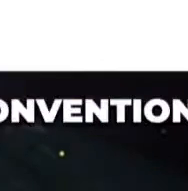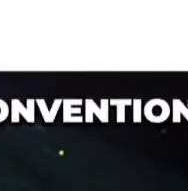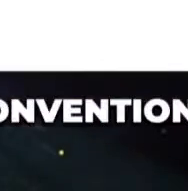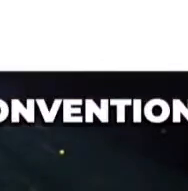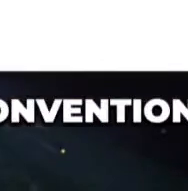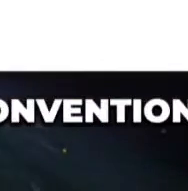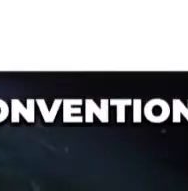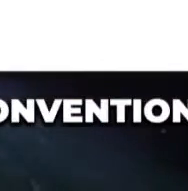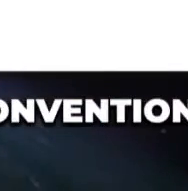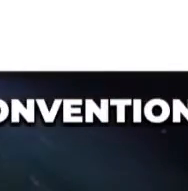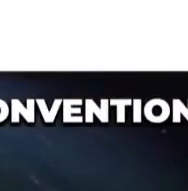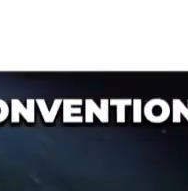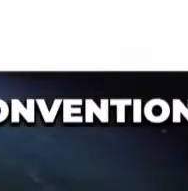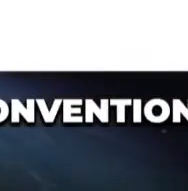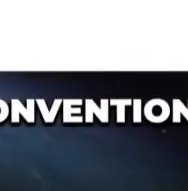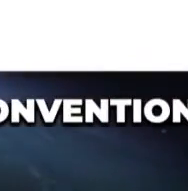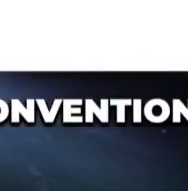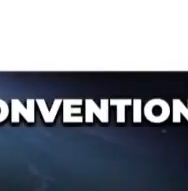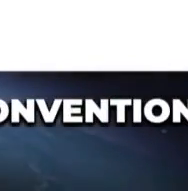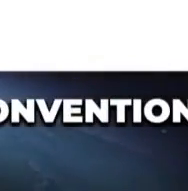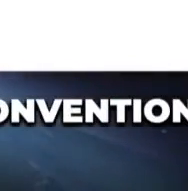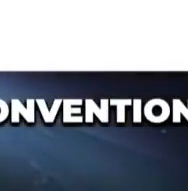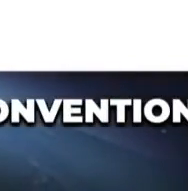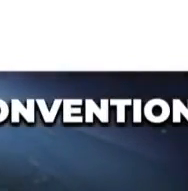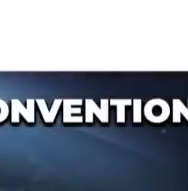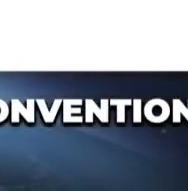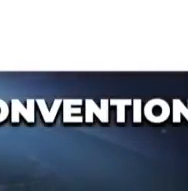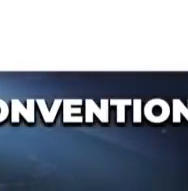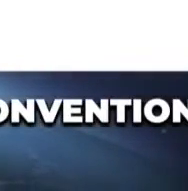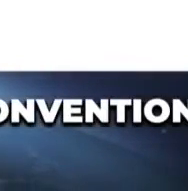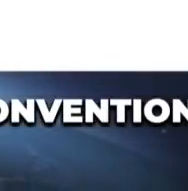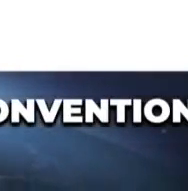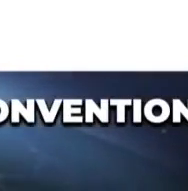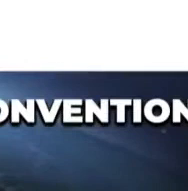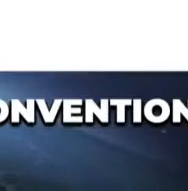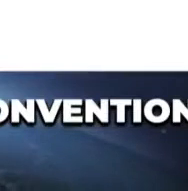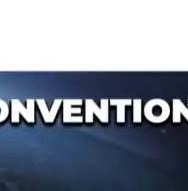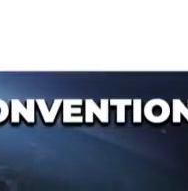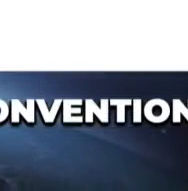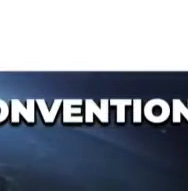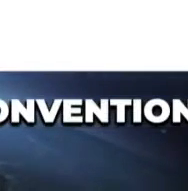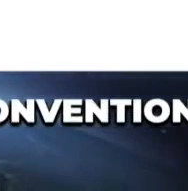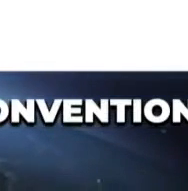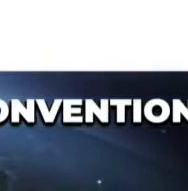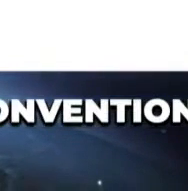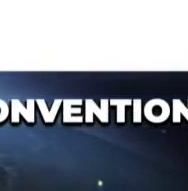diligently your heart. Why? Because out of it are the issues of life.